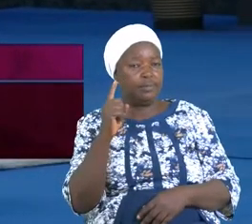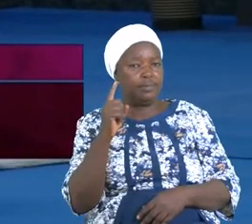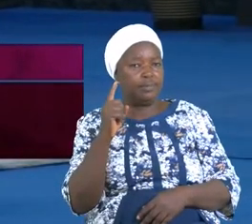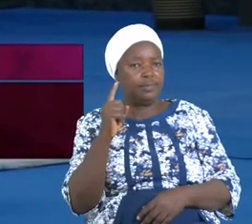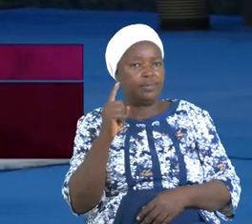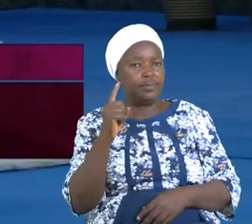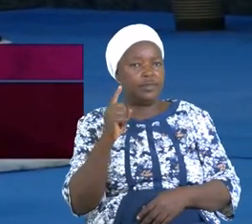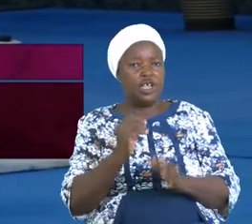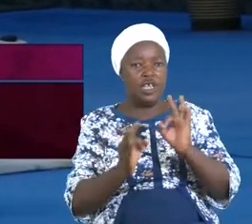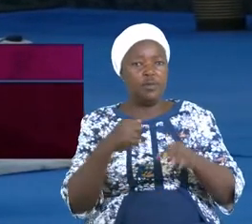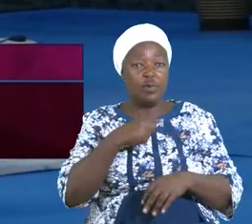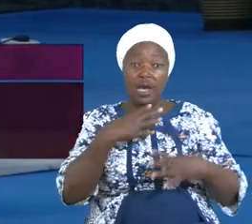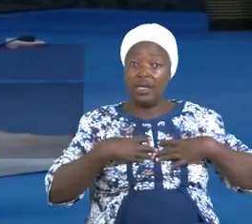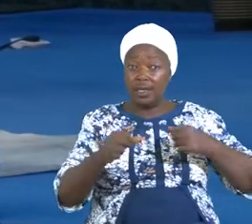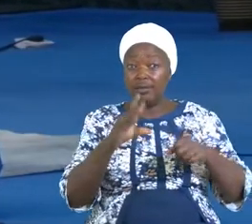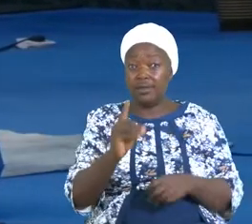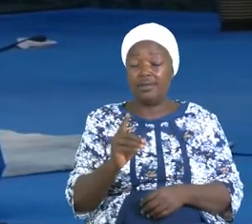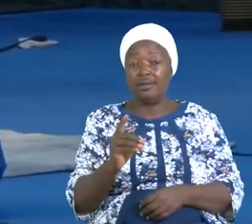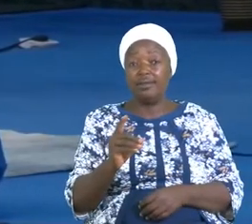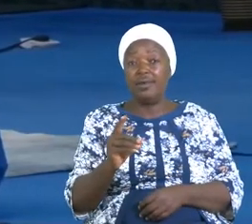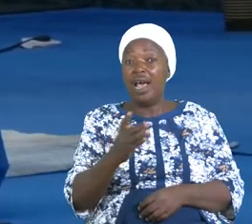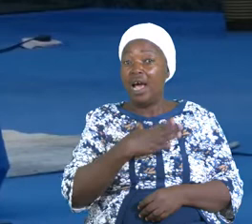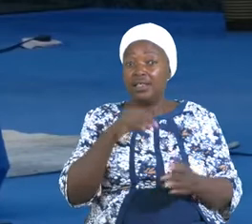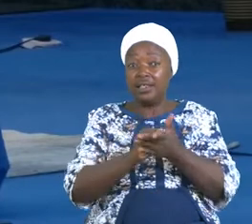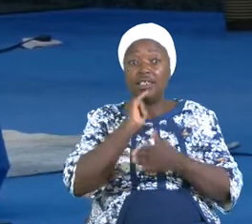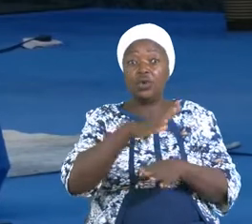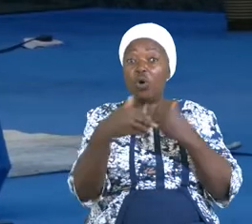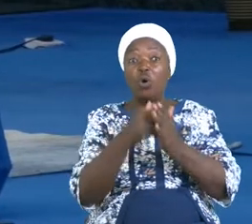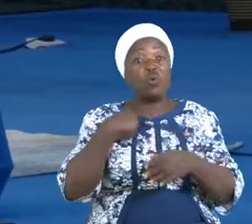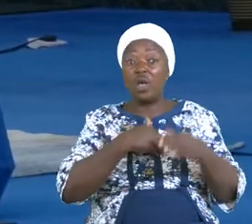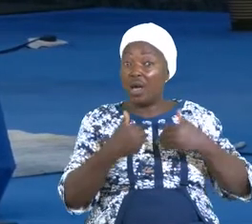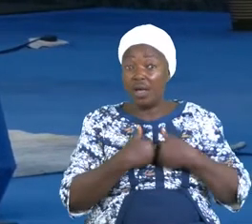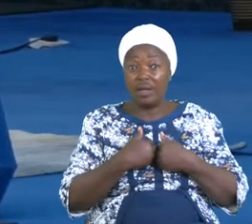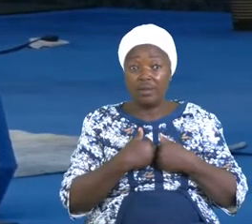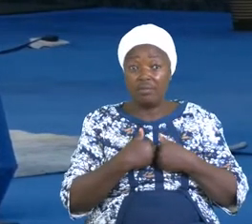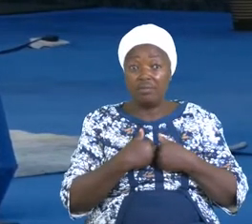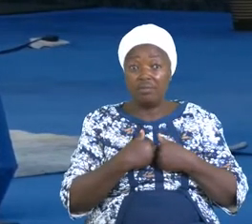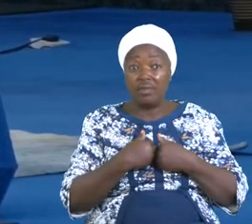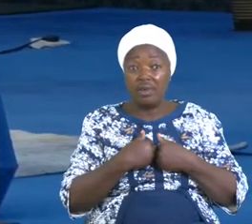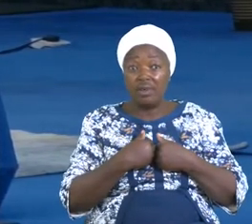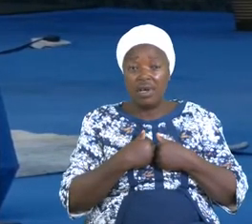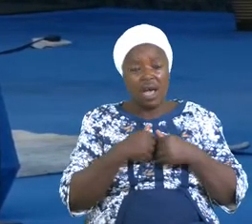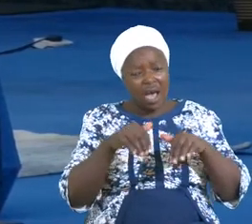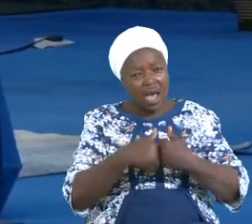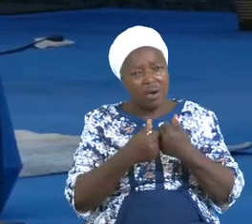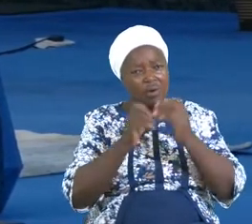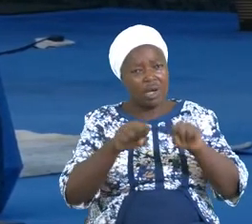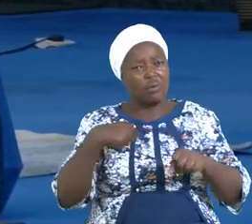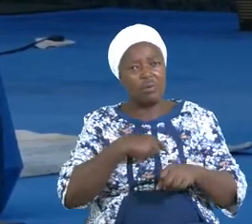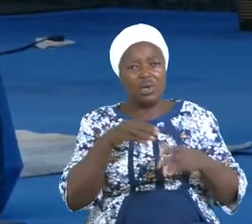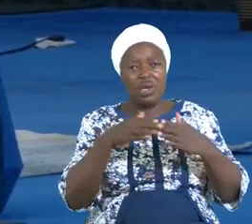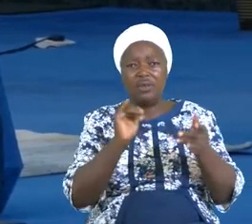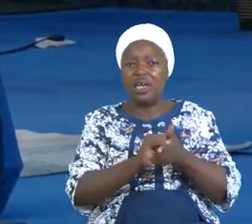if we're healed and that's all we have, how are we going to be the pattern for